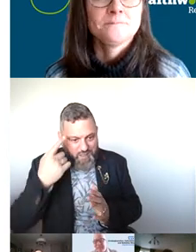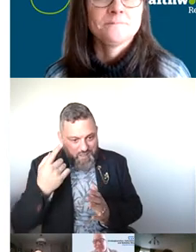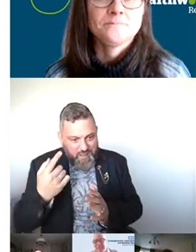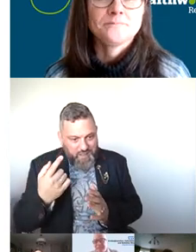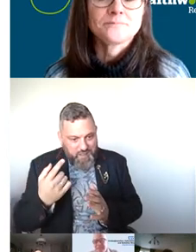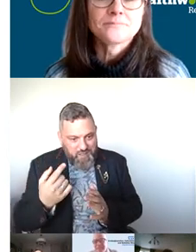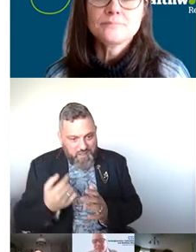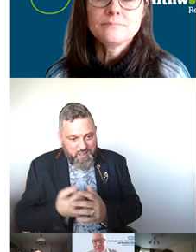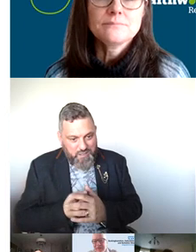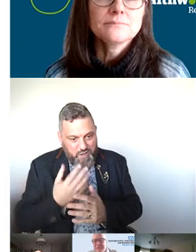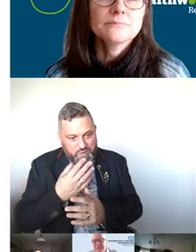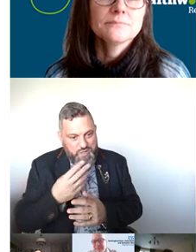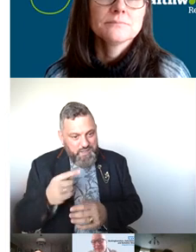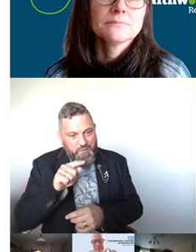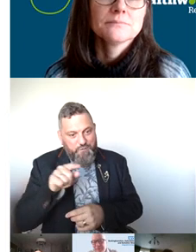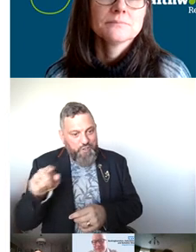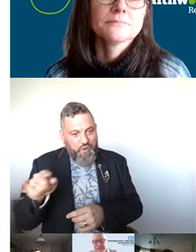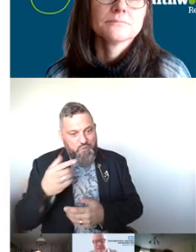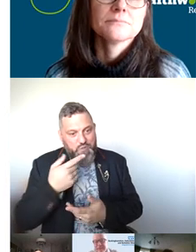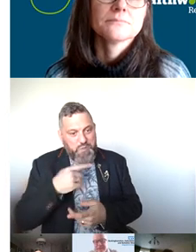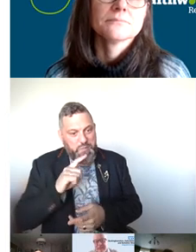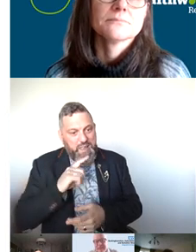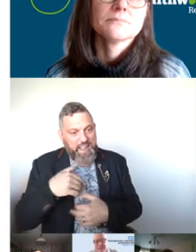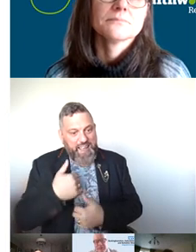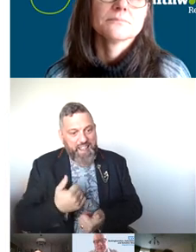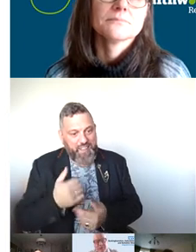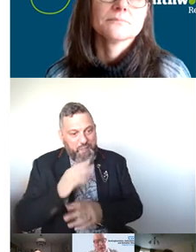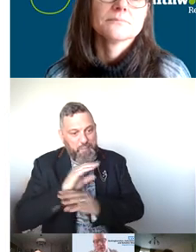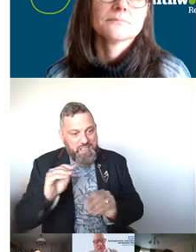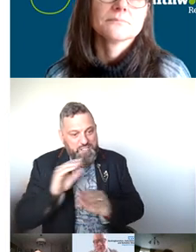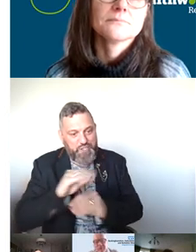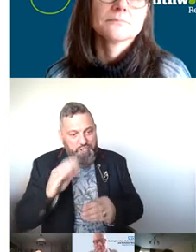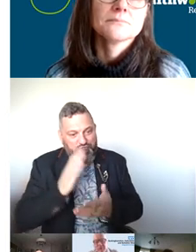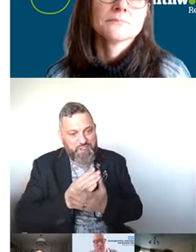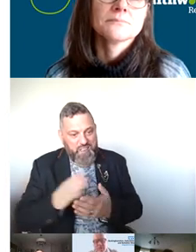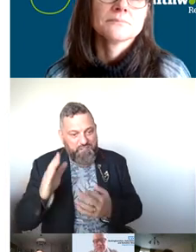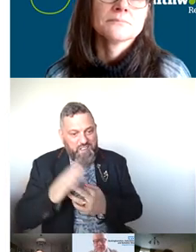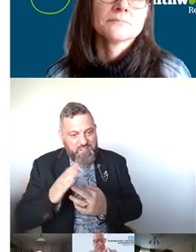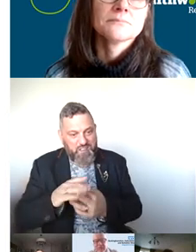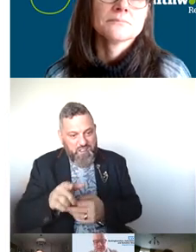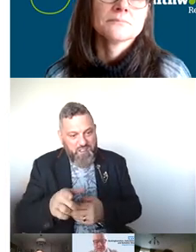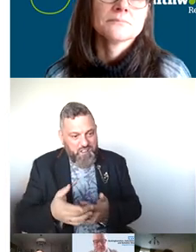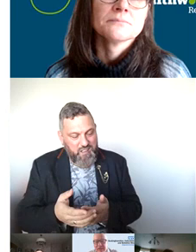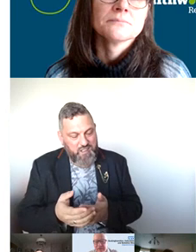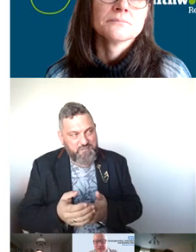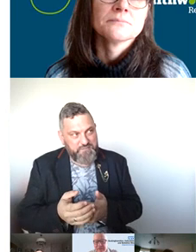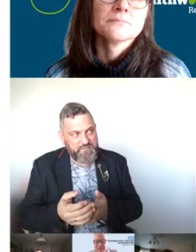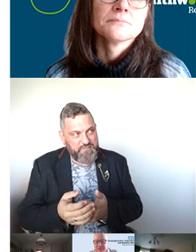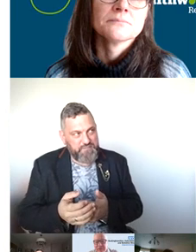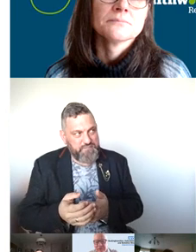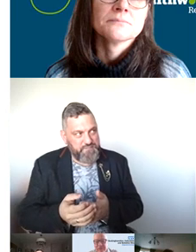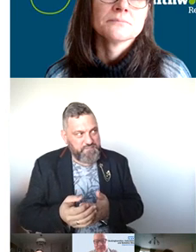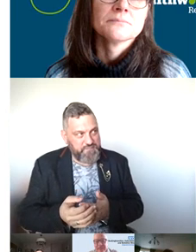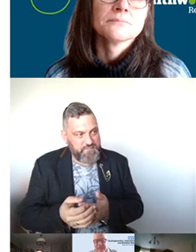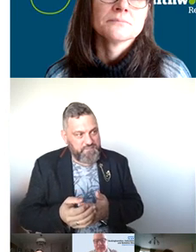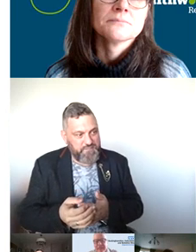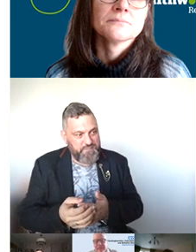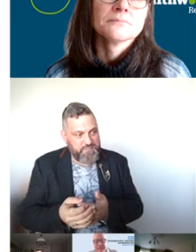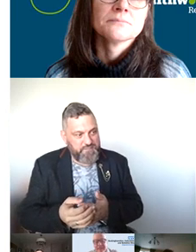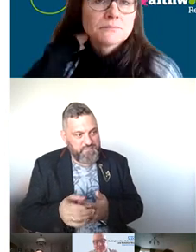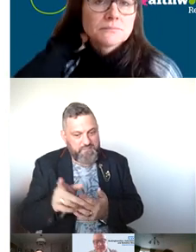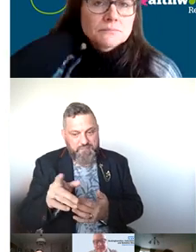I was thinking that some of that, the public health messaging, of course, is really vital. I think one of the key things about the draft